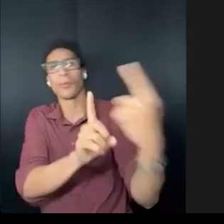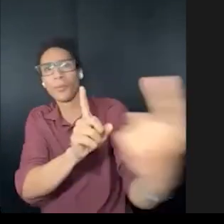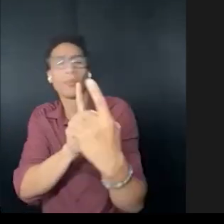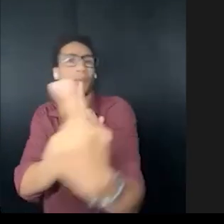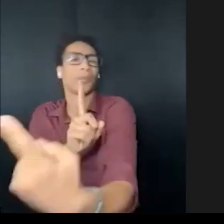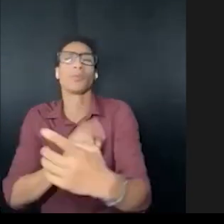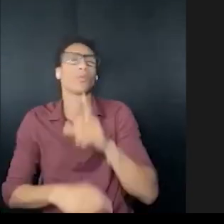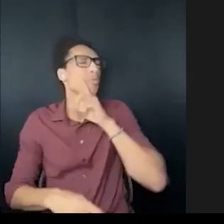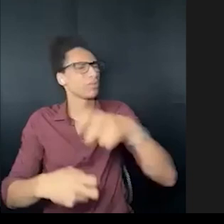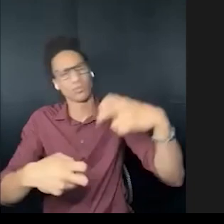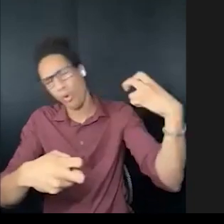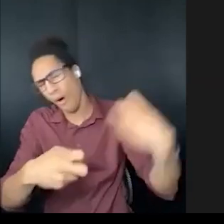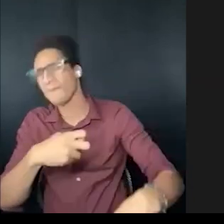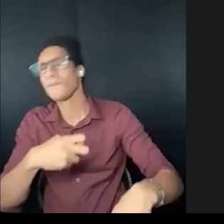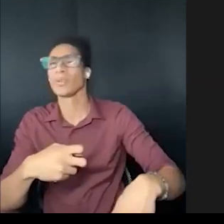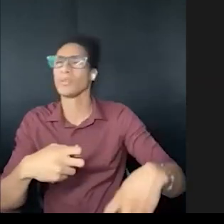As far as the documentary,